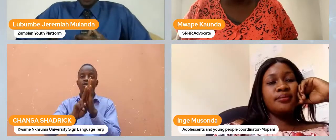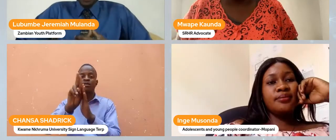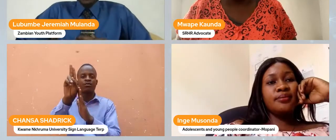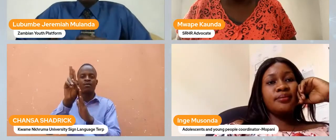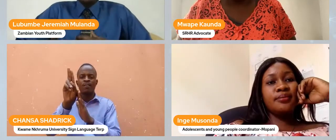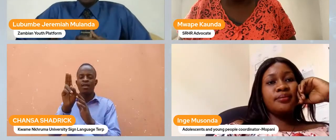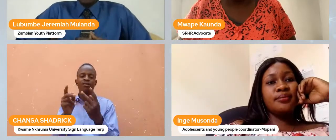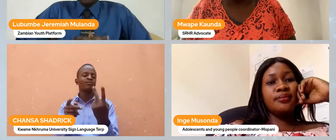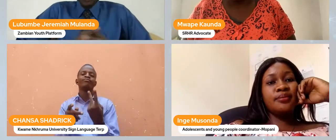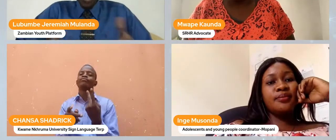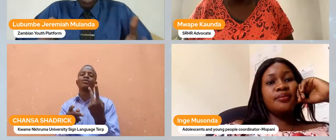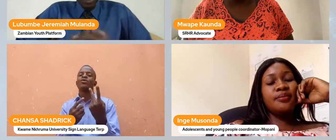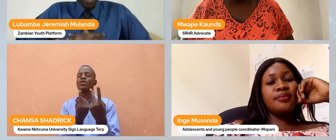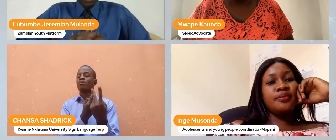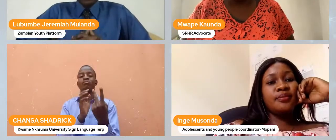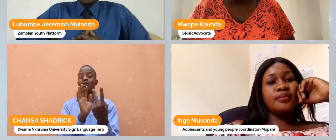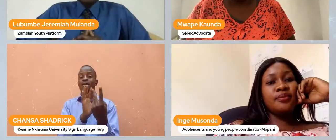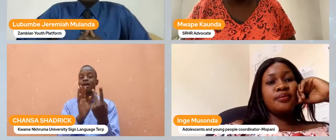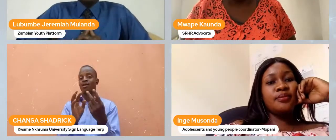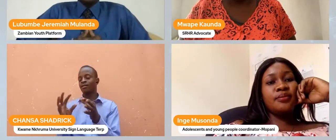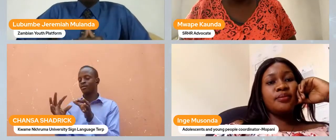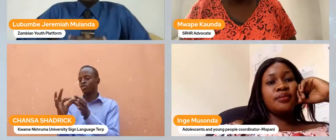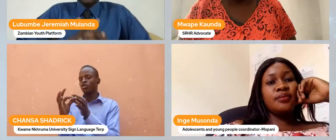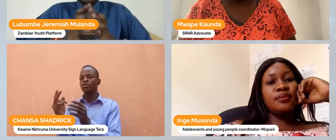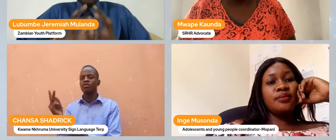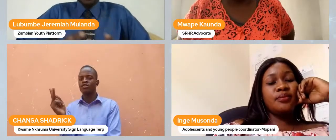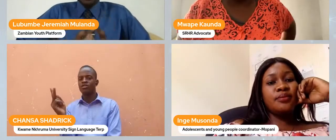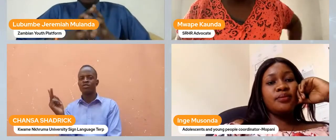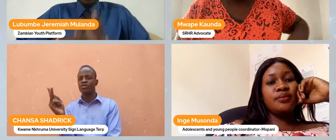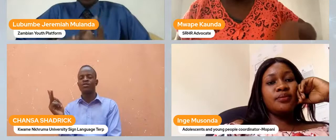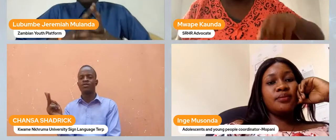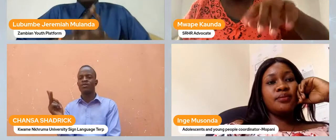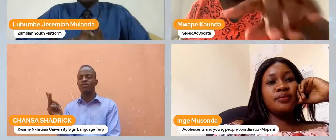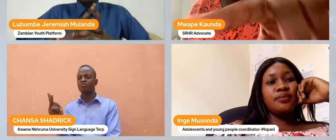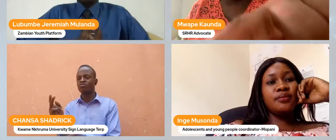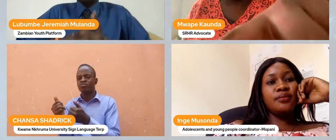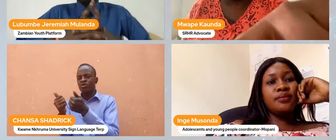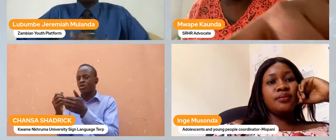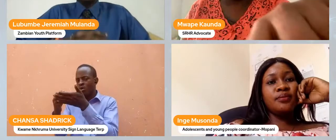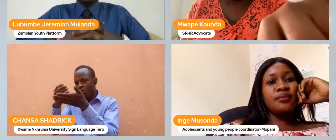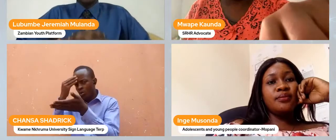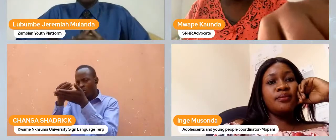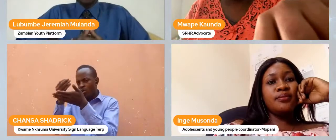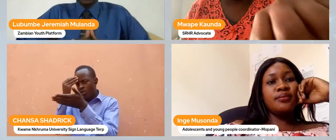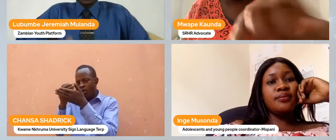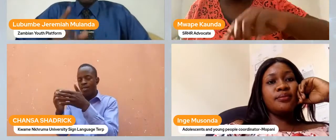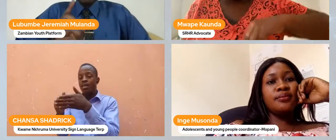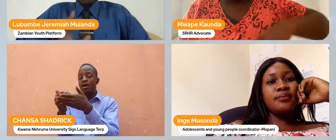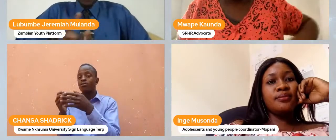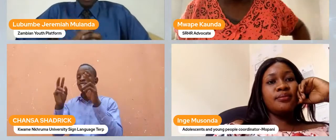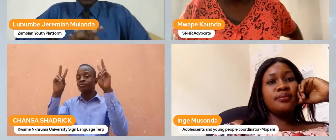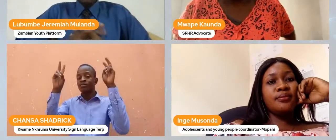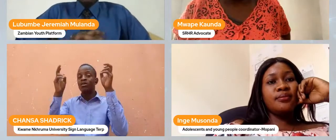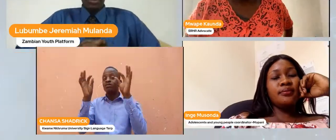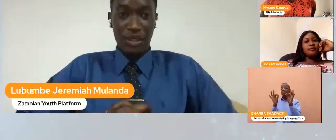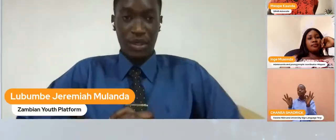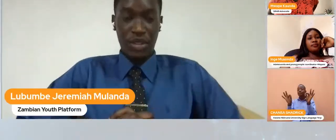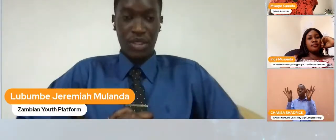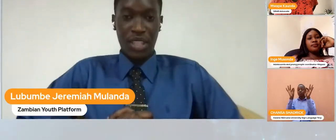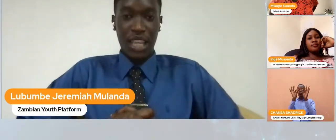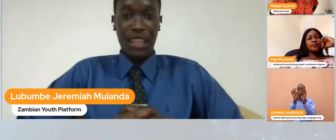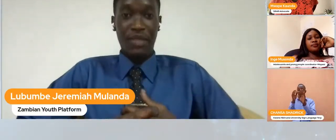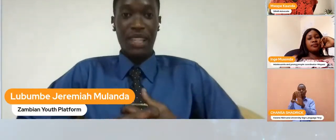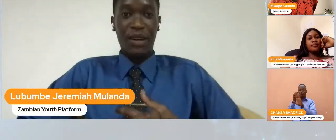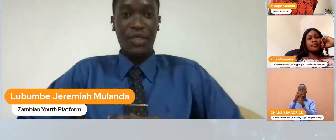on the show. I am joined by two lovely ladies who will help me understand today's very, very important topic. Before I allow them